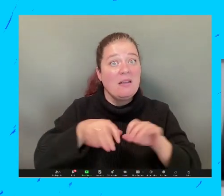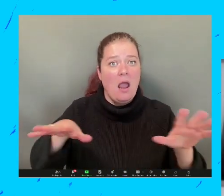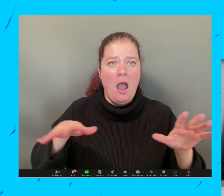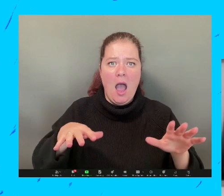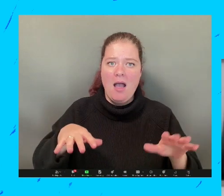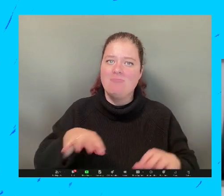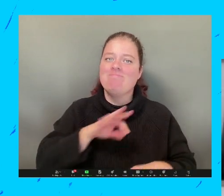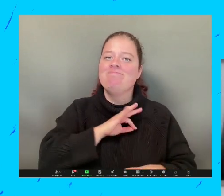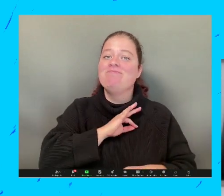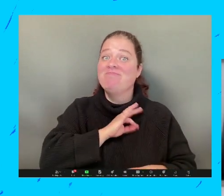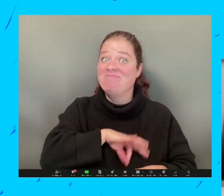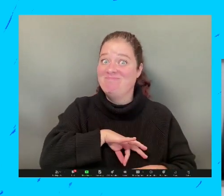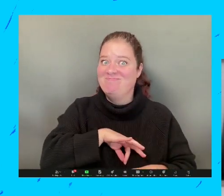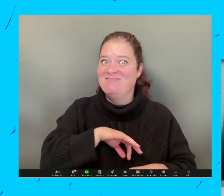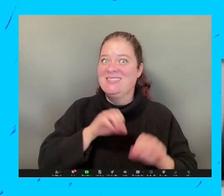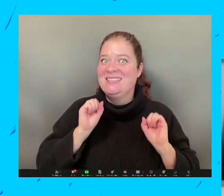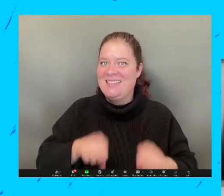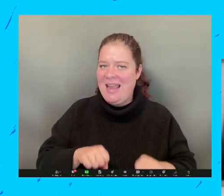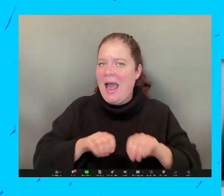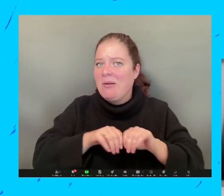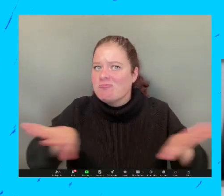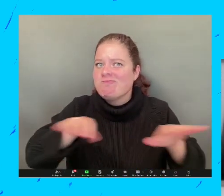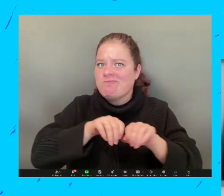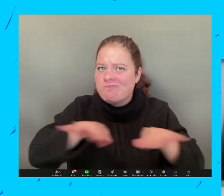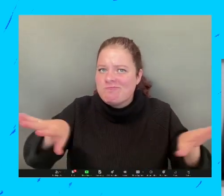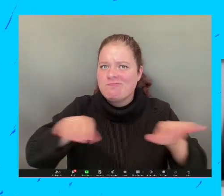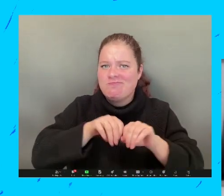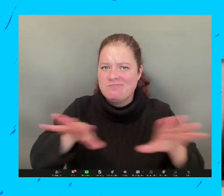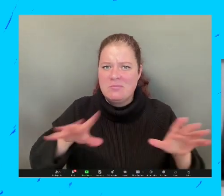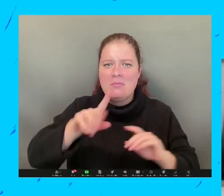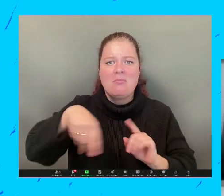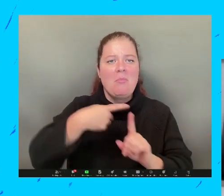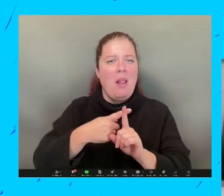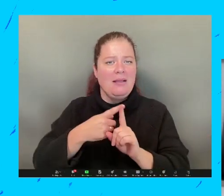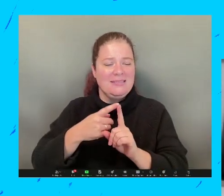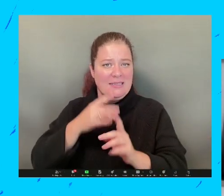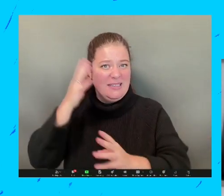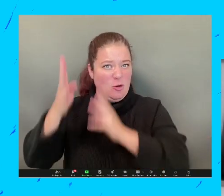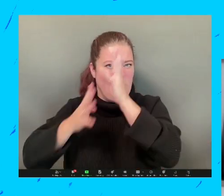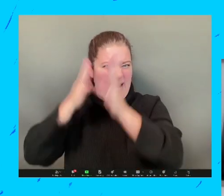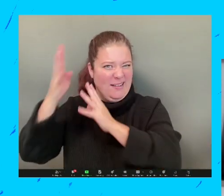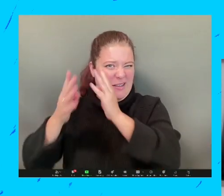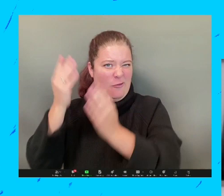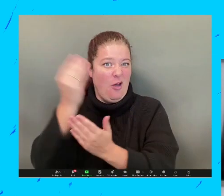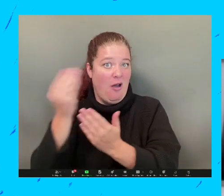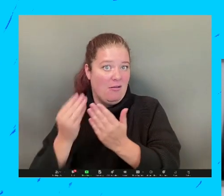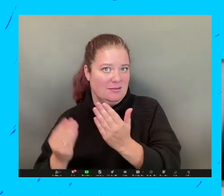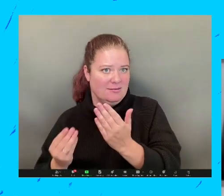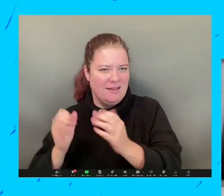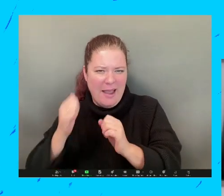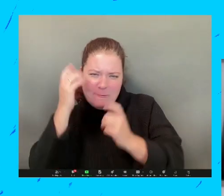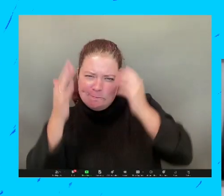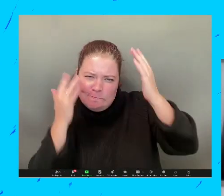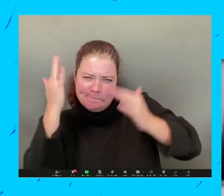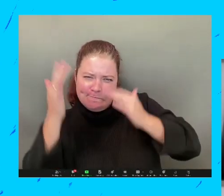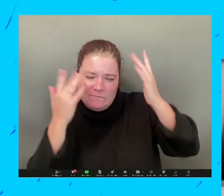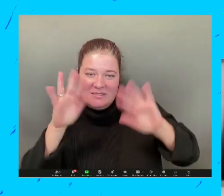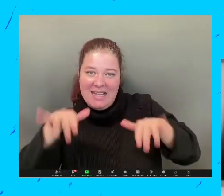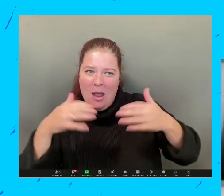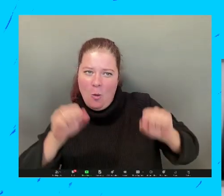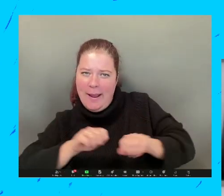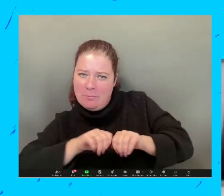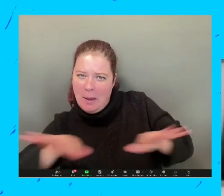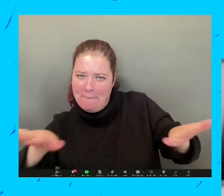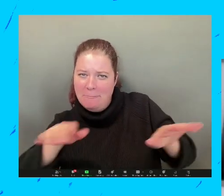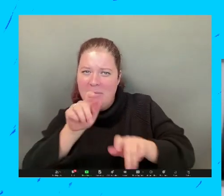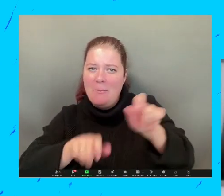good when it comes to CSE and use the creative arts to push awareness on how CSE is important for adolescents